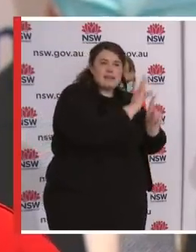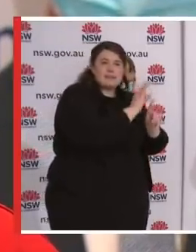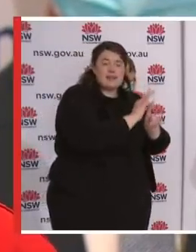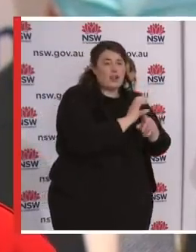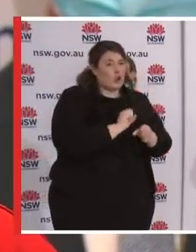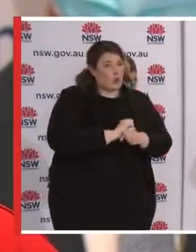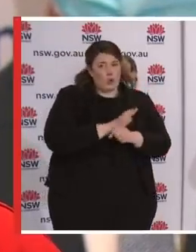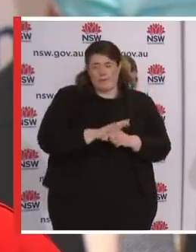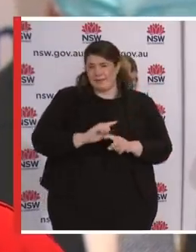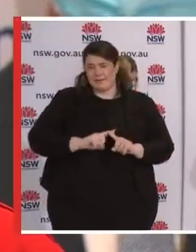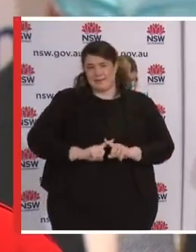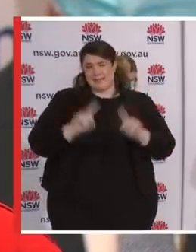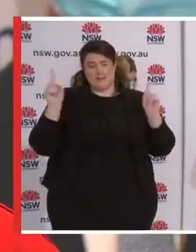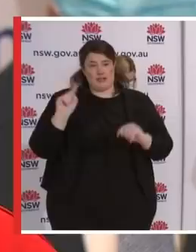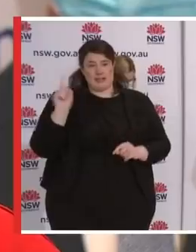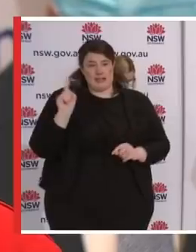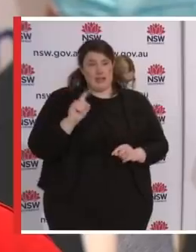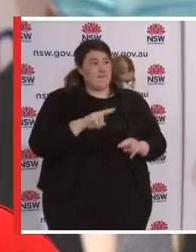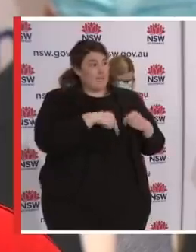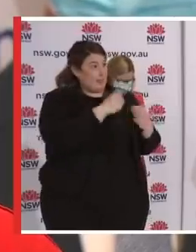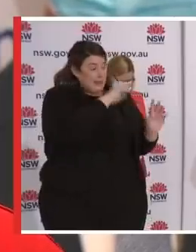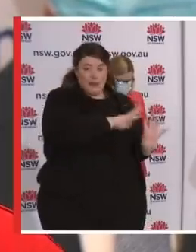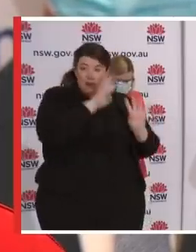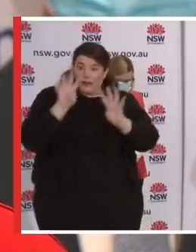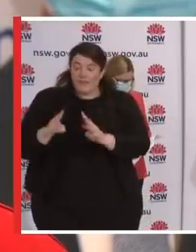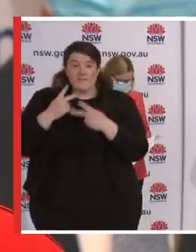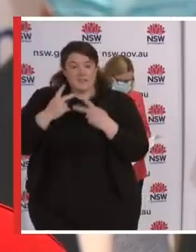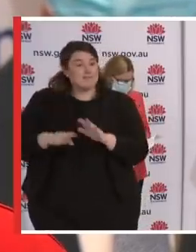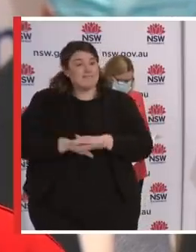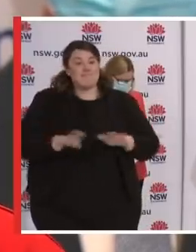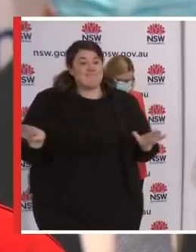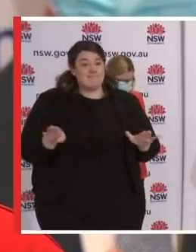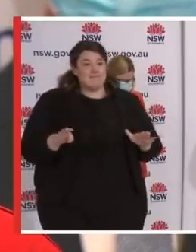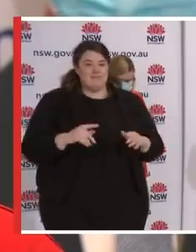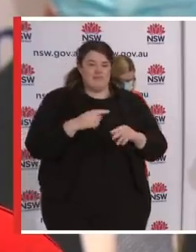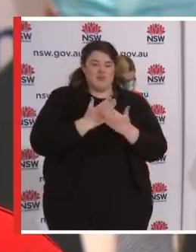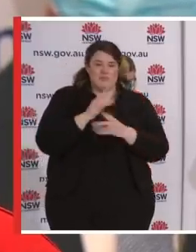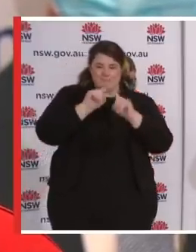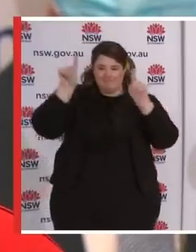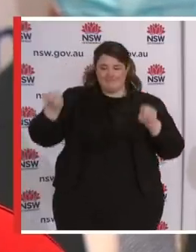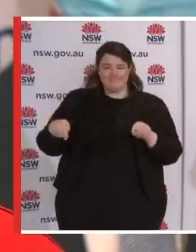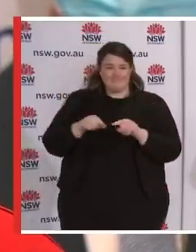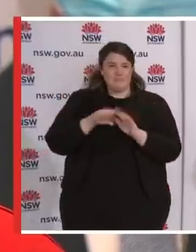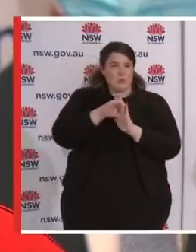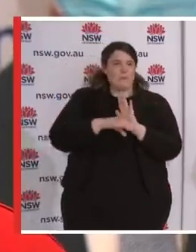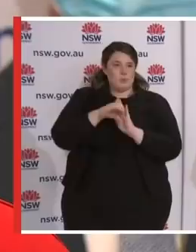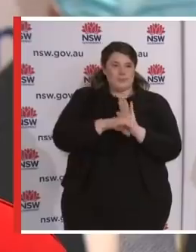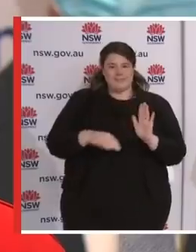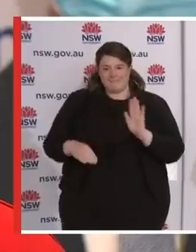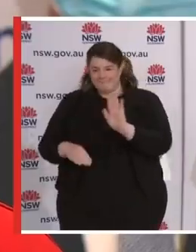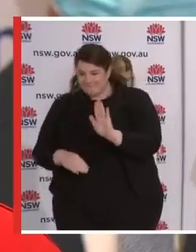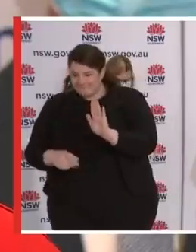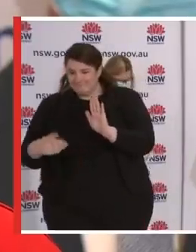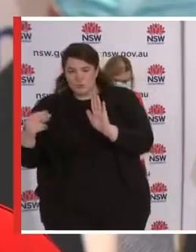with families. We can't do face-to-face meetings. We have to do this digitally, and it really adds an extra layer of complexity.